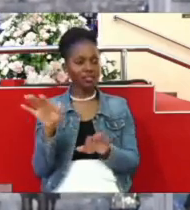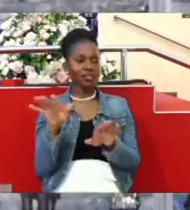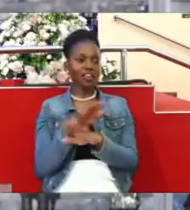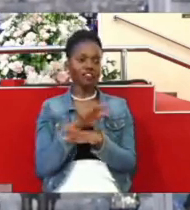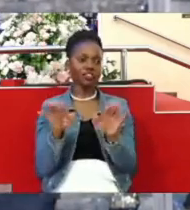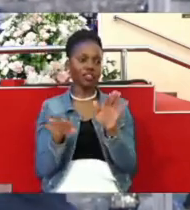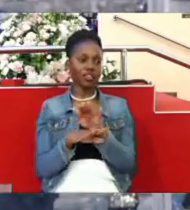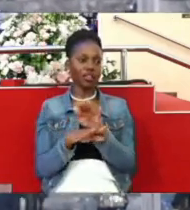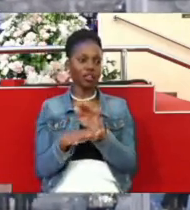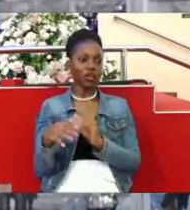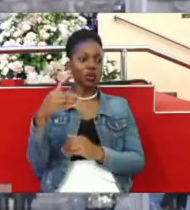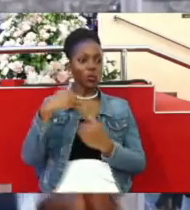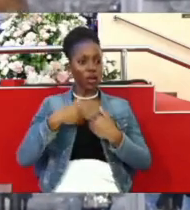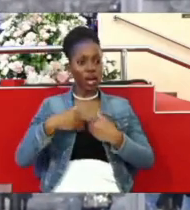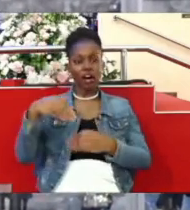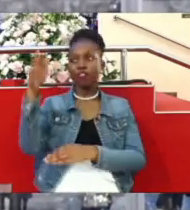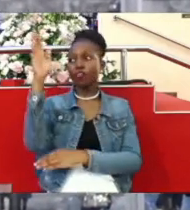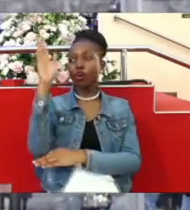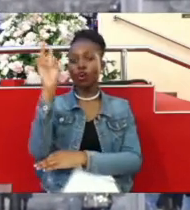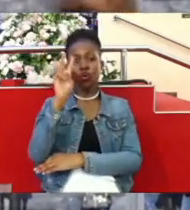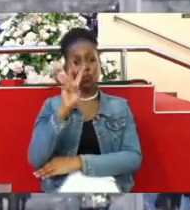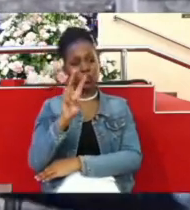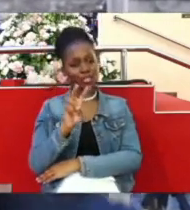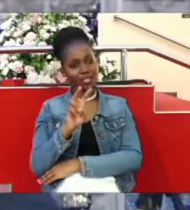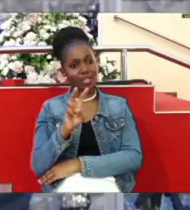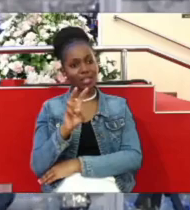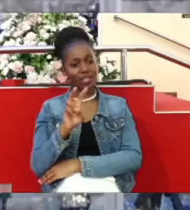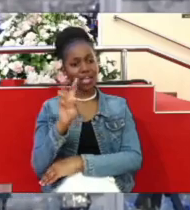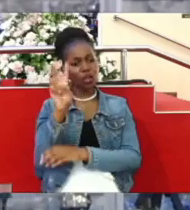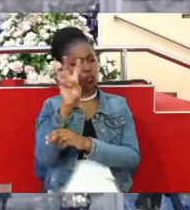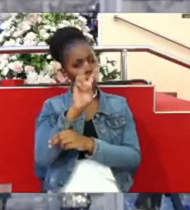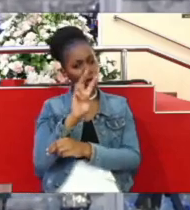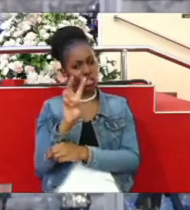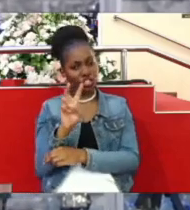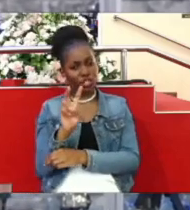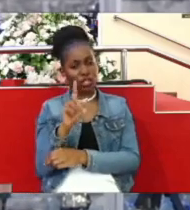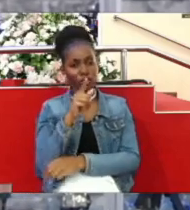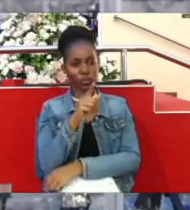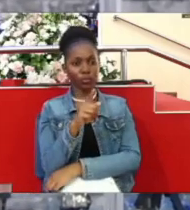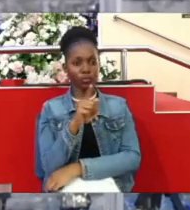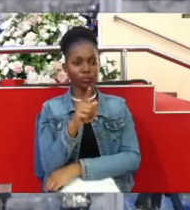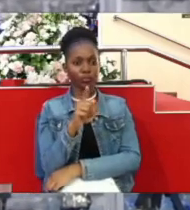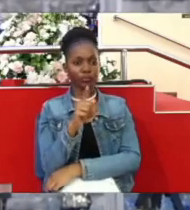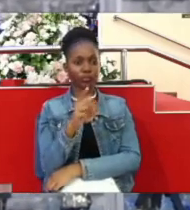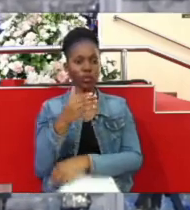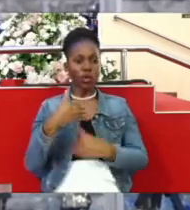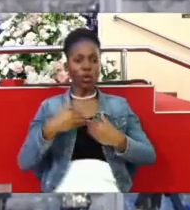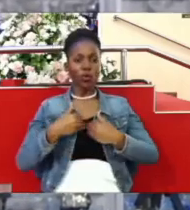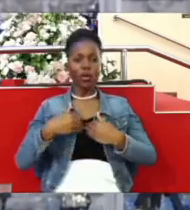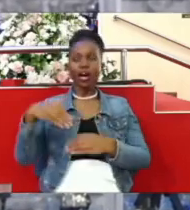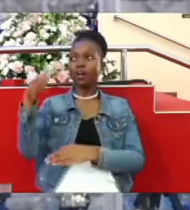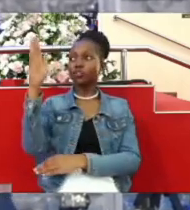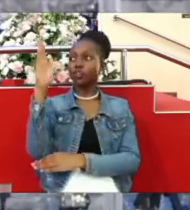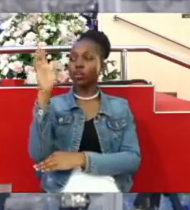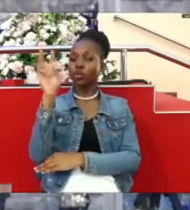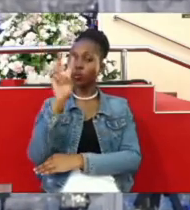you. There is a God that is watching you. There is a God that is looking at